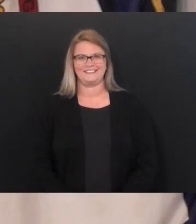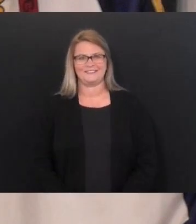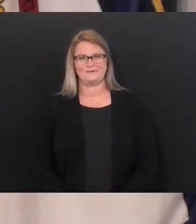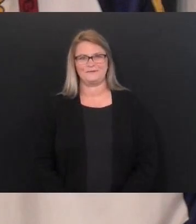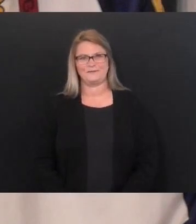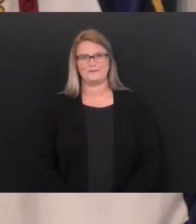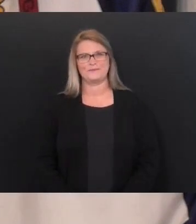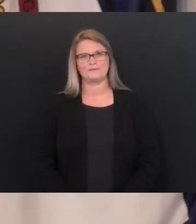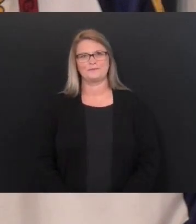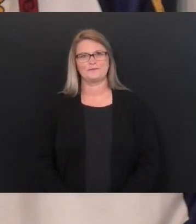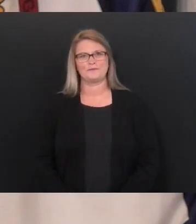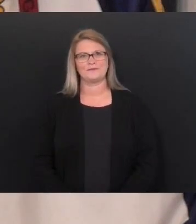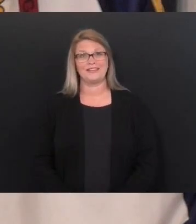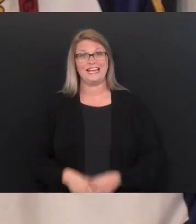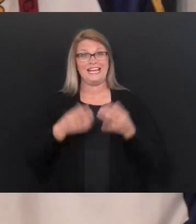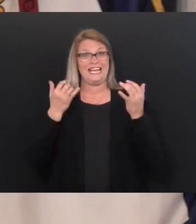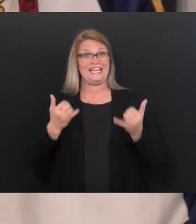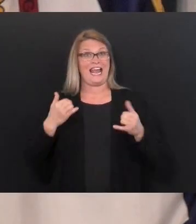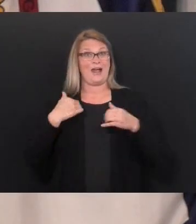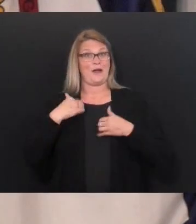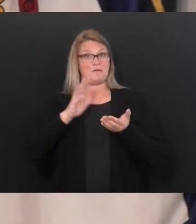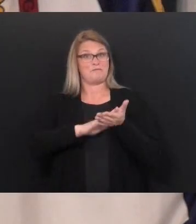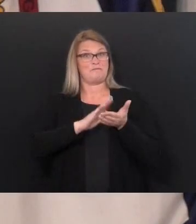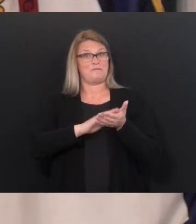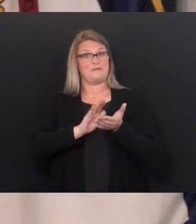Now, I want to brag on WVU here.